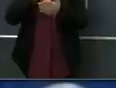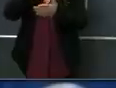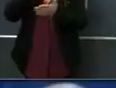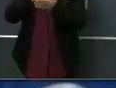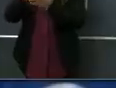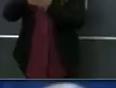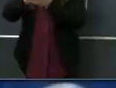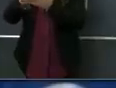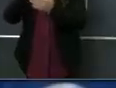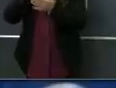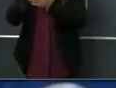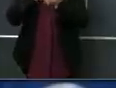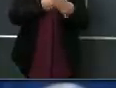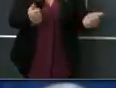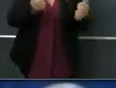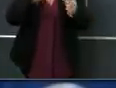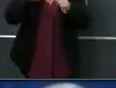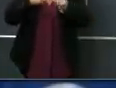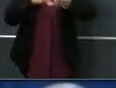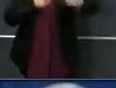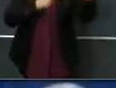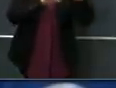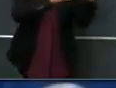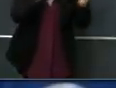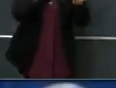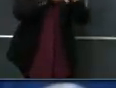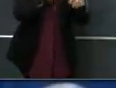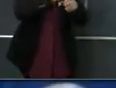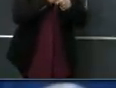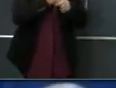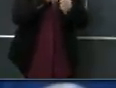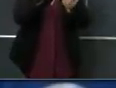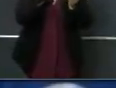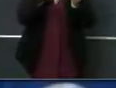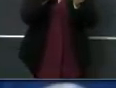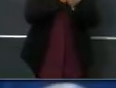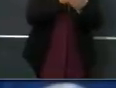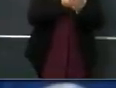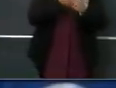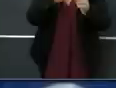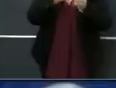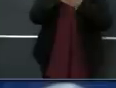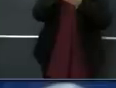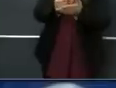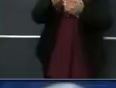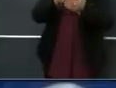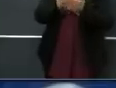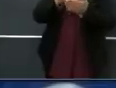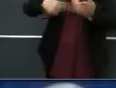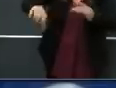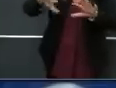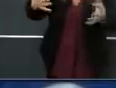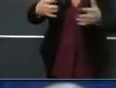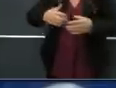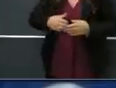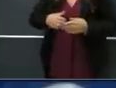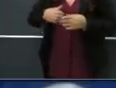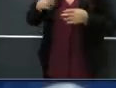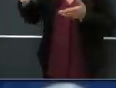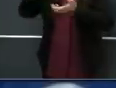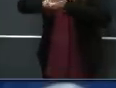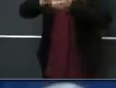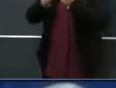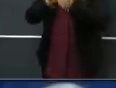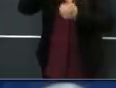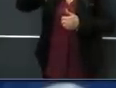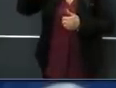resources because of the partnership, not only with the state, but the partnership with philanthropy that we announced. We put out a